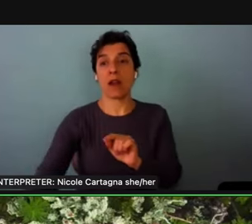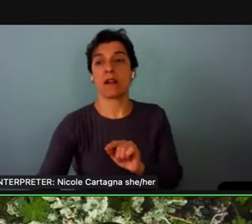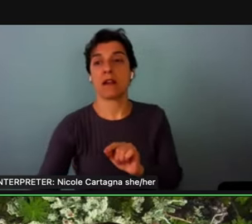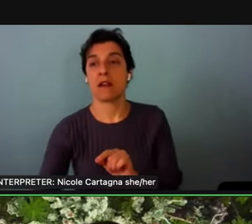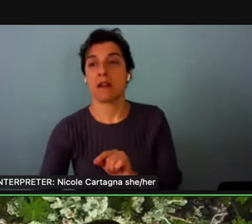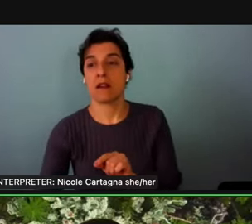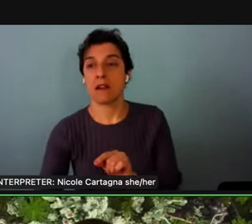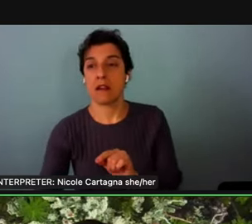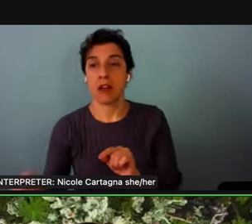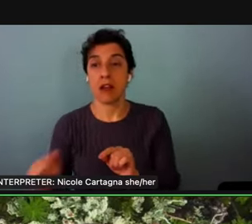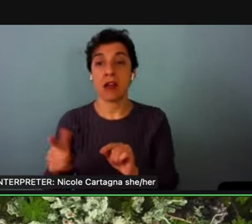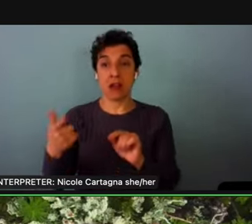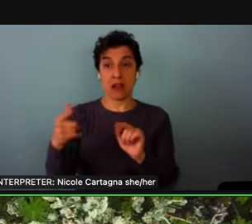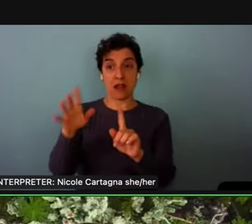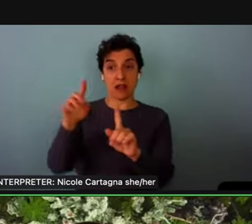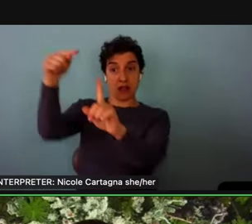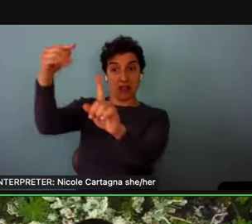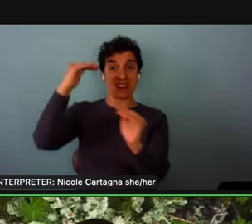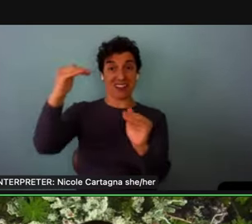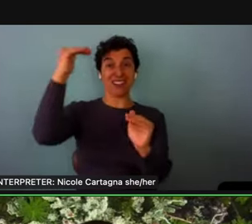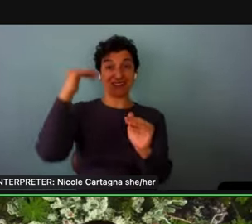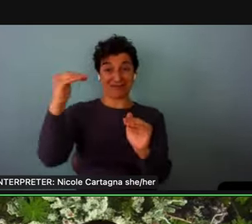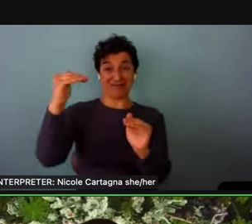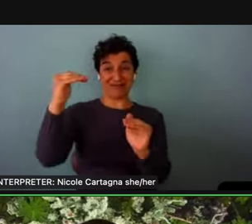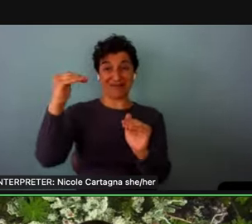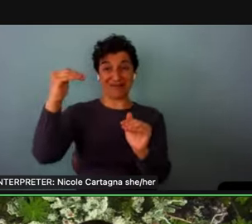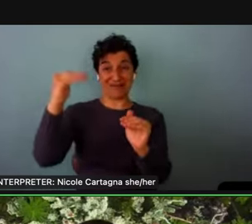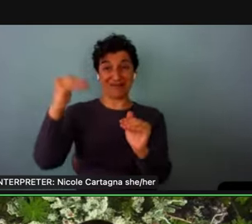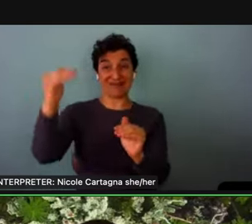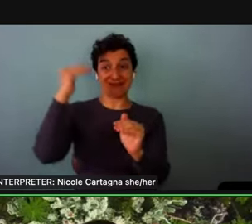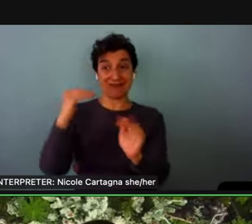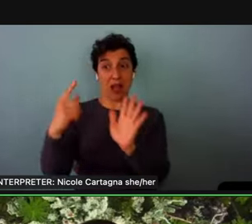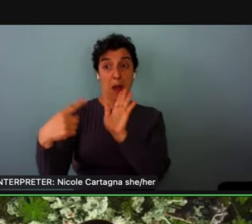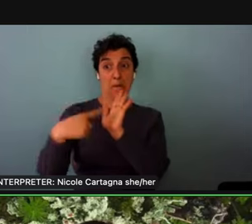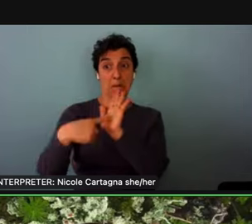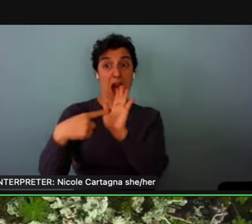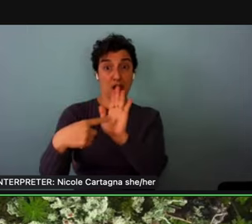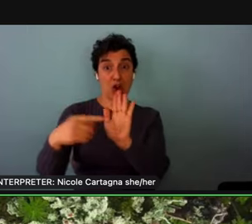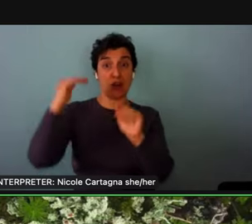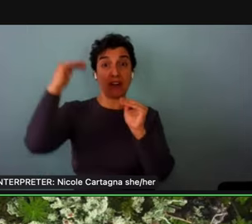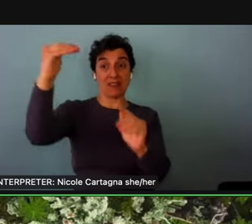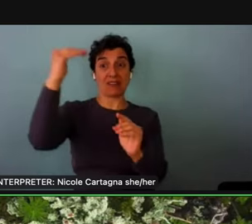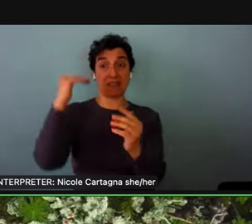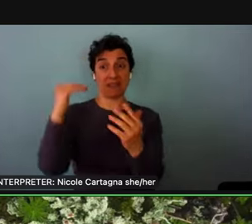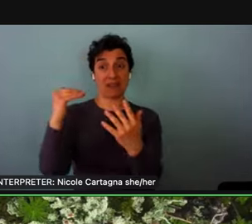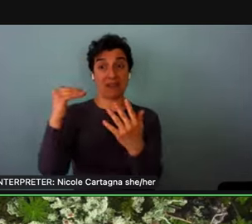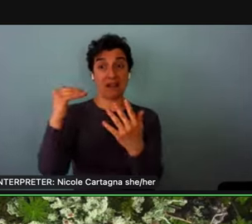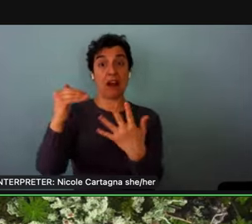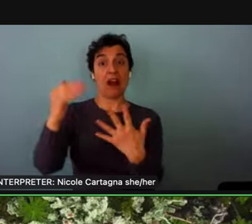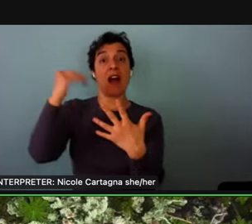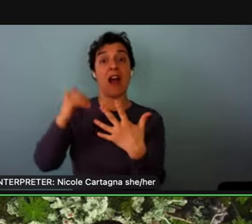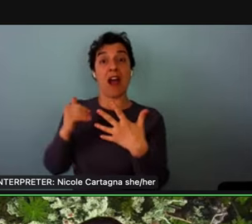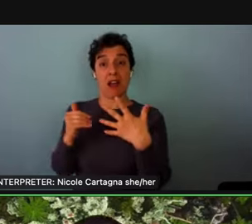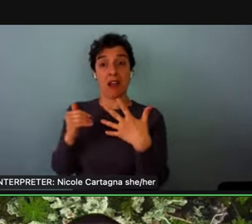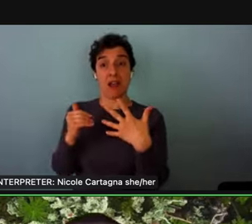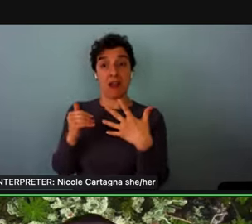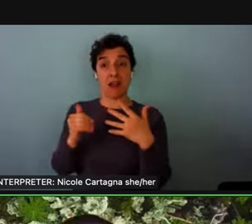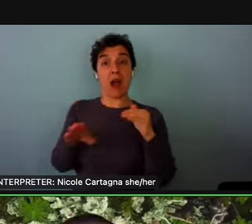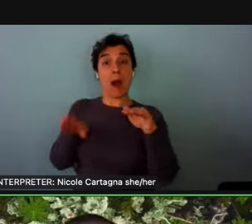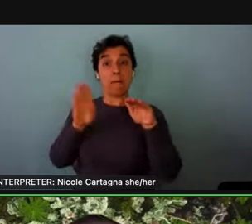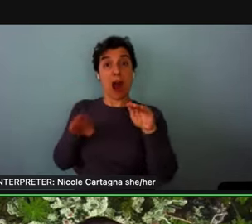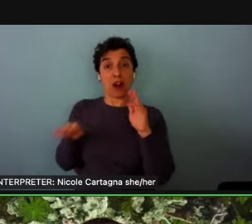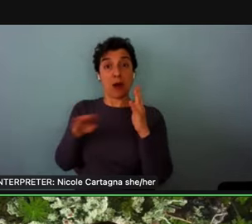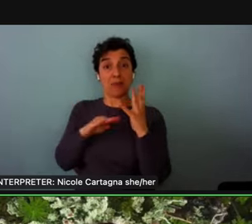intersubject variability, the next level models intersession variability within the subject, and the bottom level